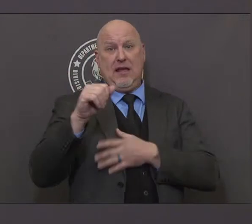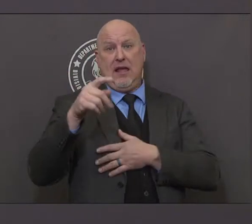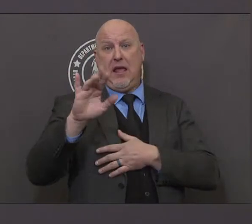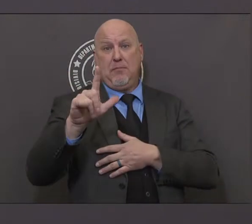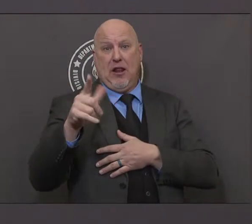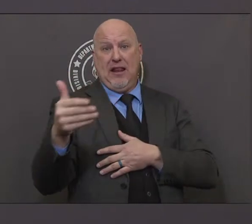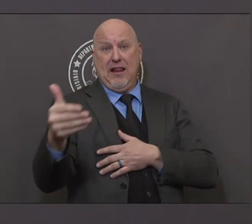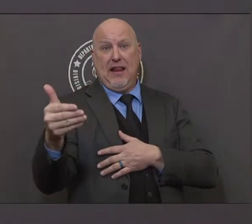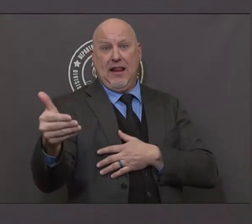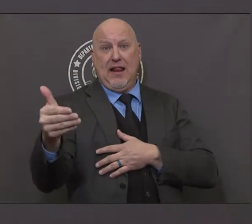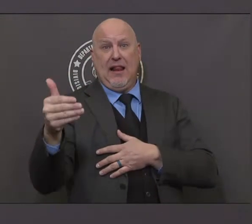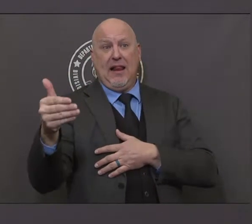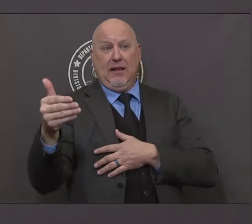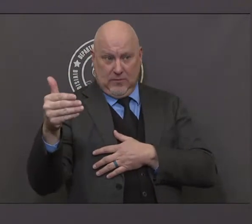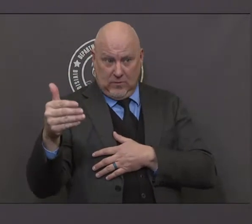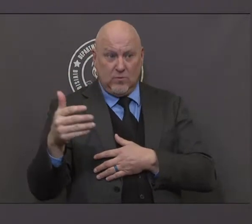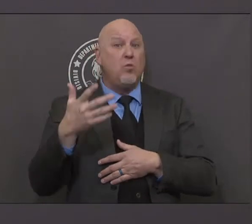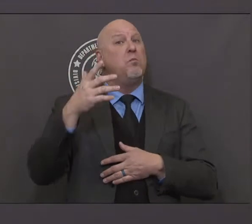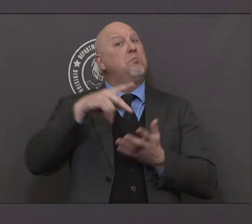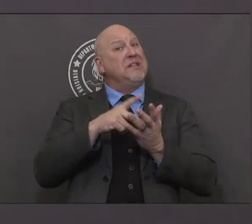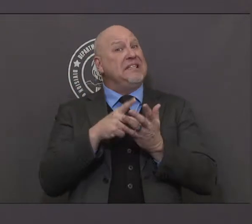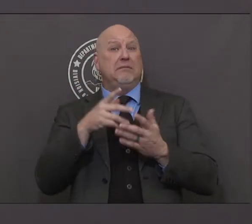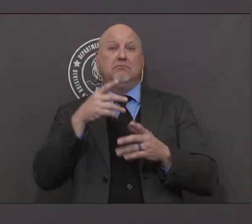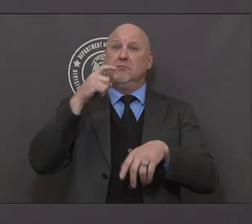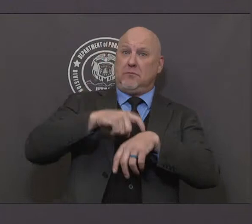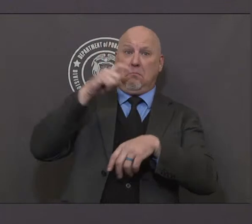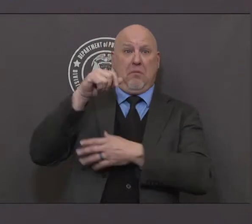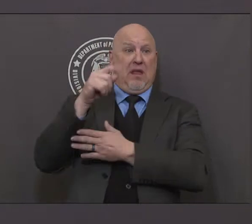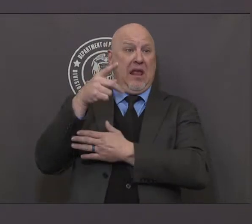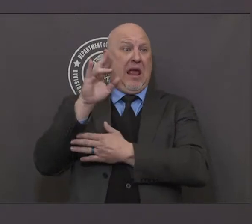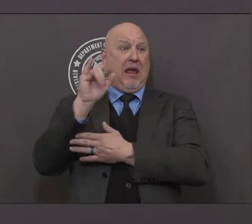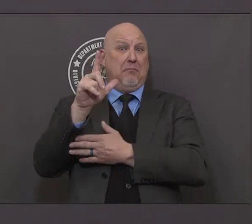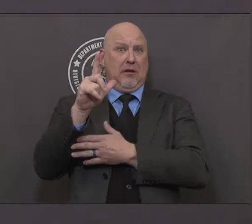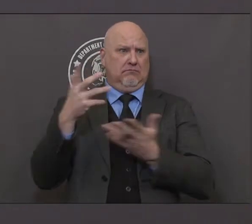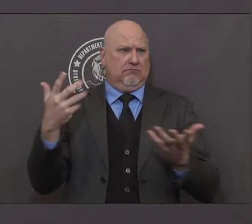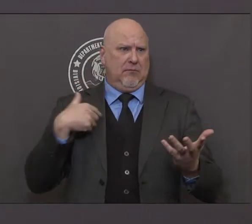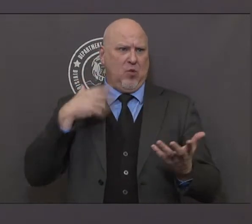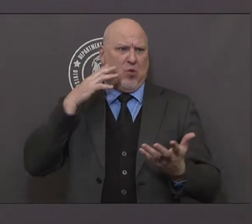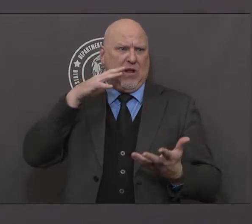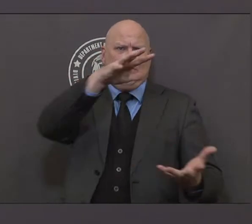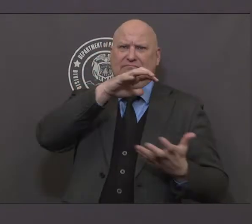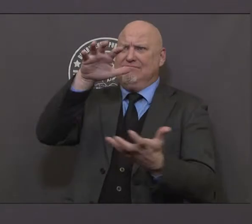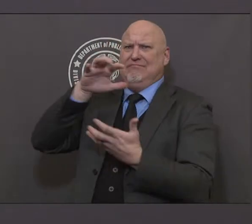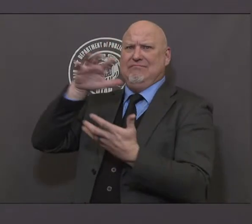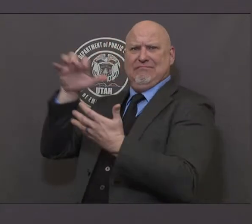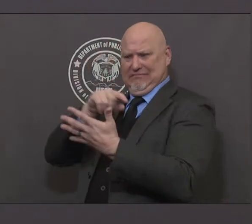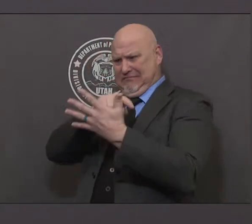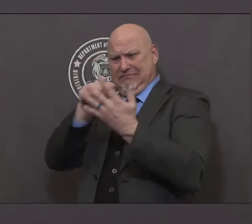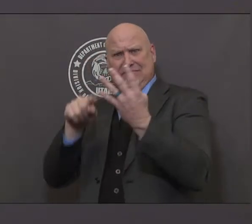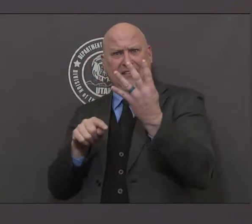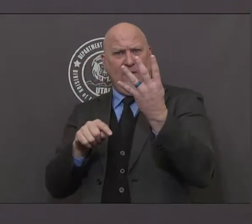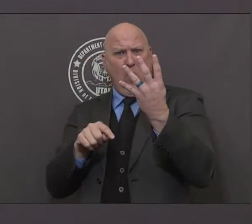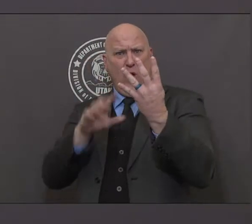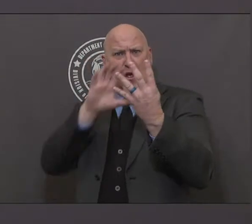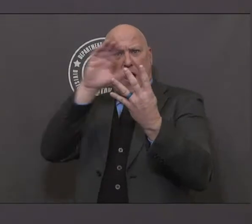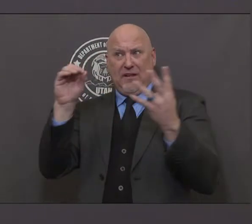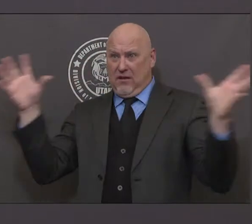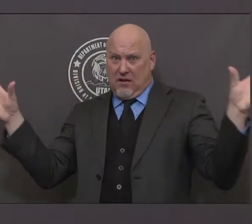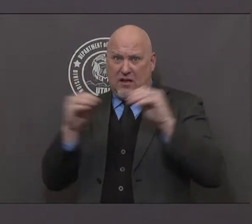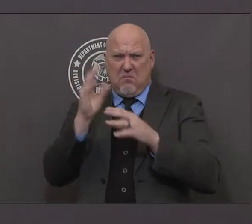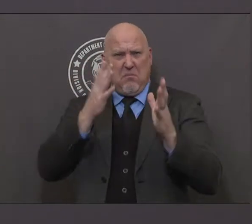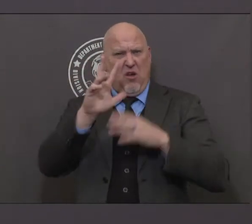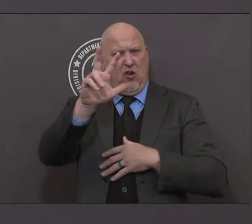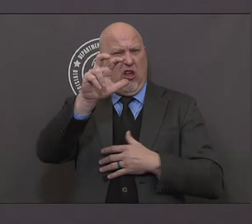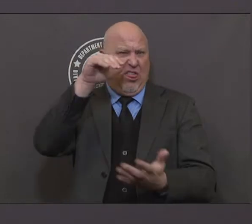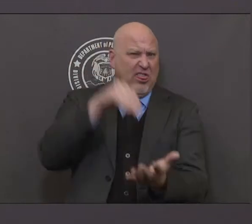week. So to go from 33,000 a week to 130 and close to 150